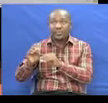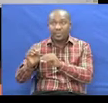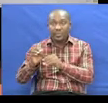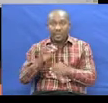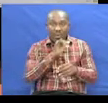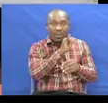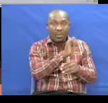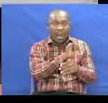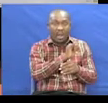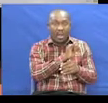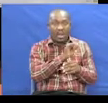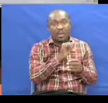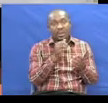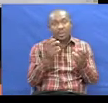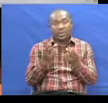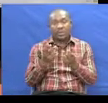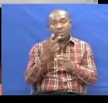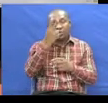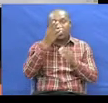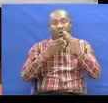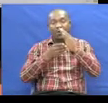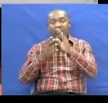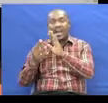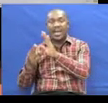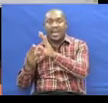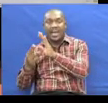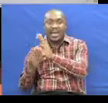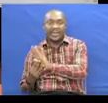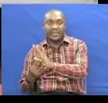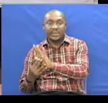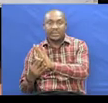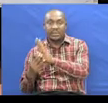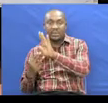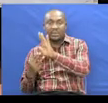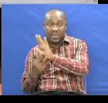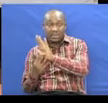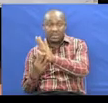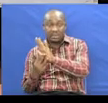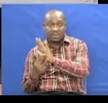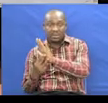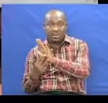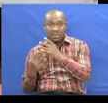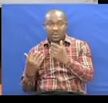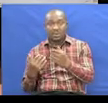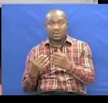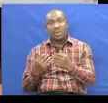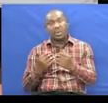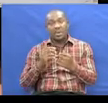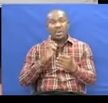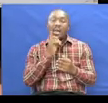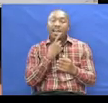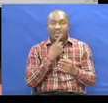the variable is on the left-hand side, the variable y is alone, so the answer is